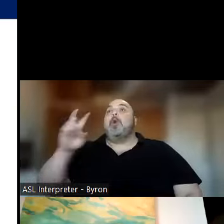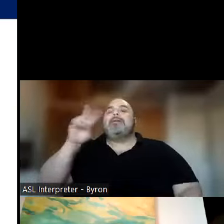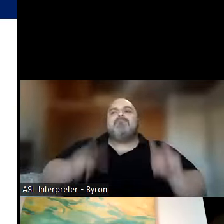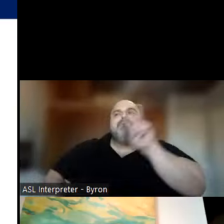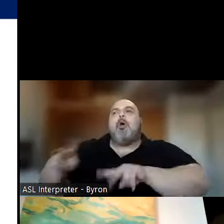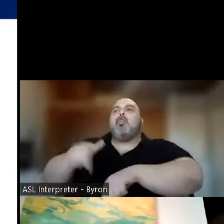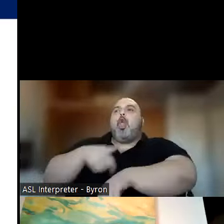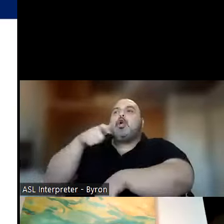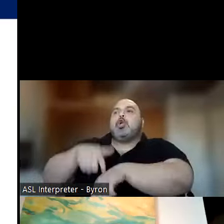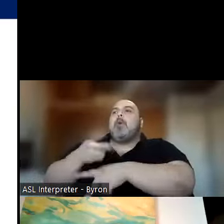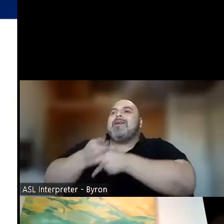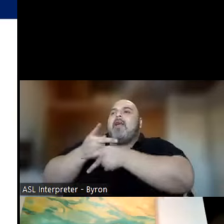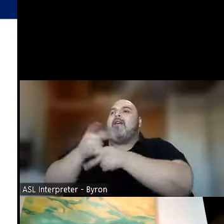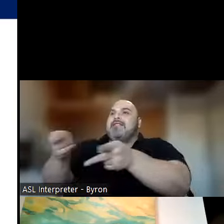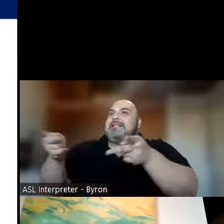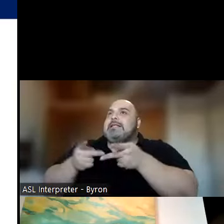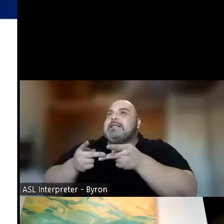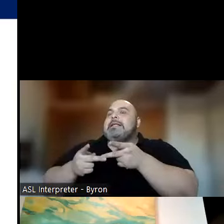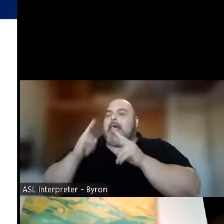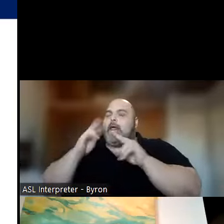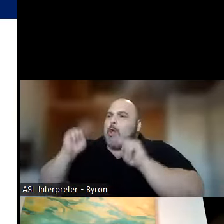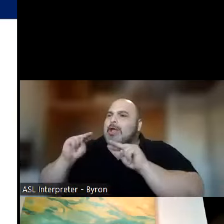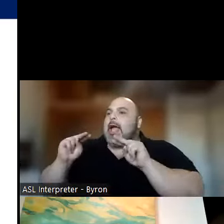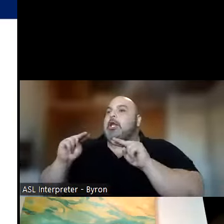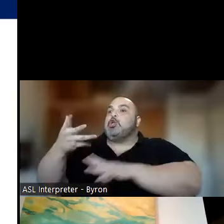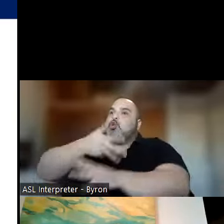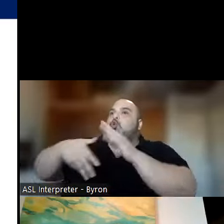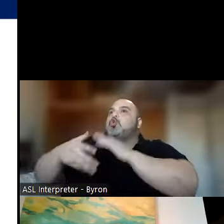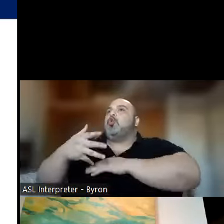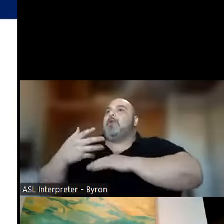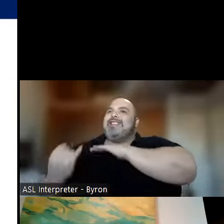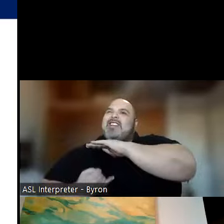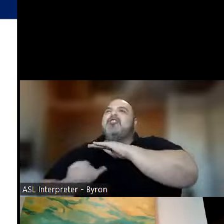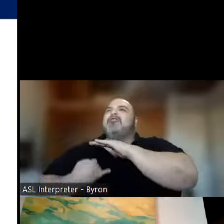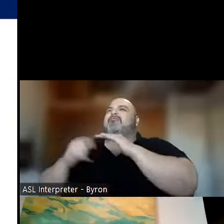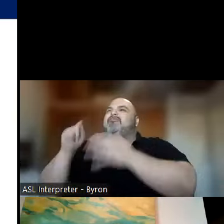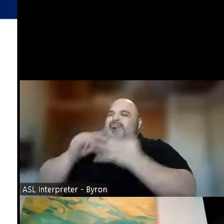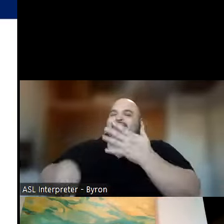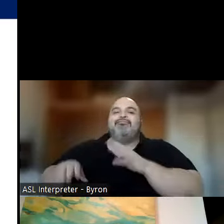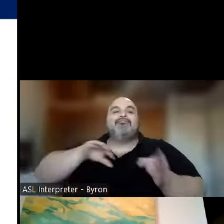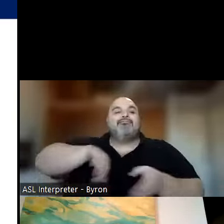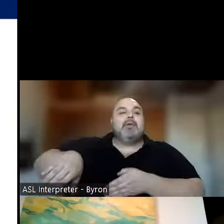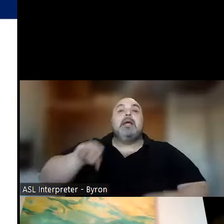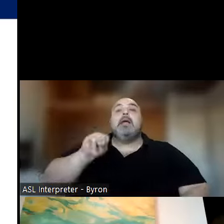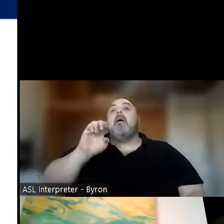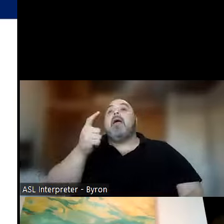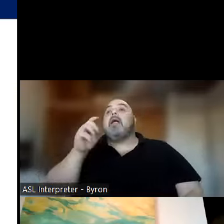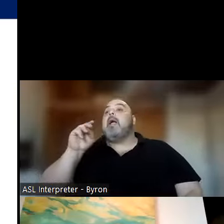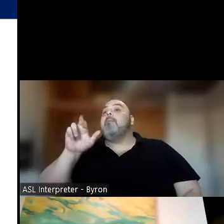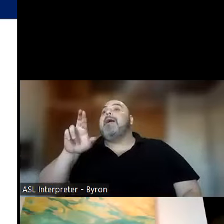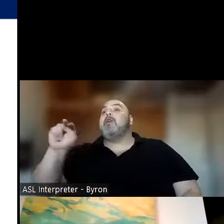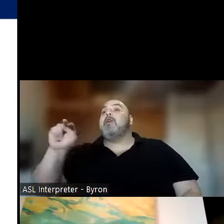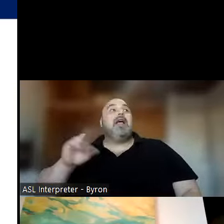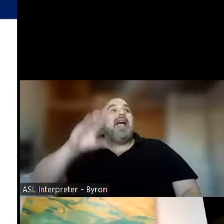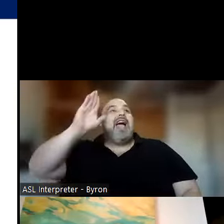social isolation, the things that we've cared about. Meg Barron. Good morning. I'm